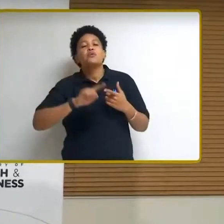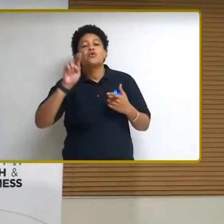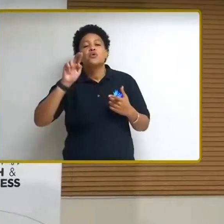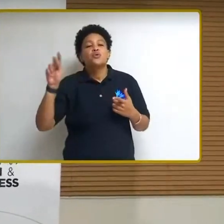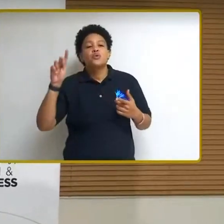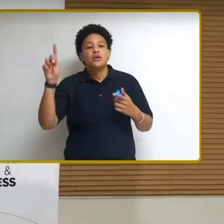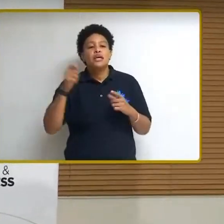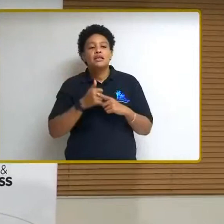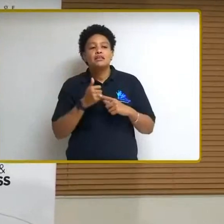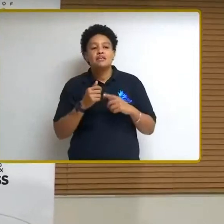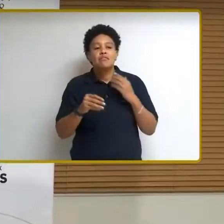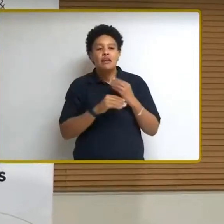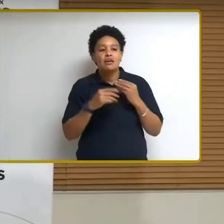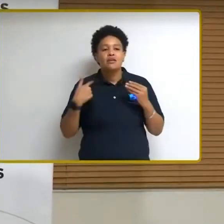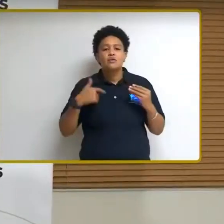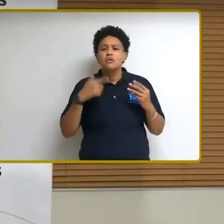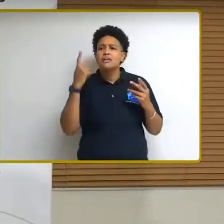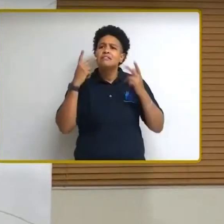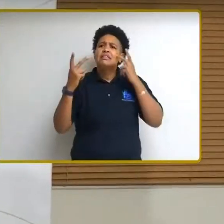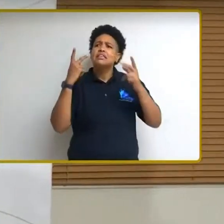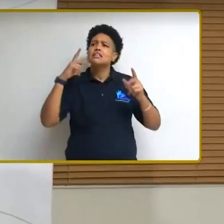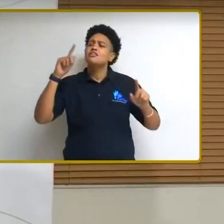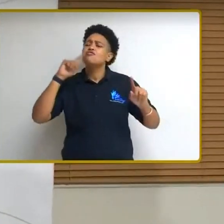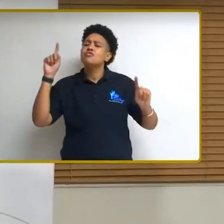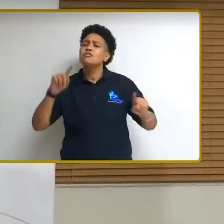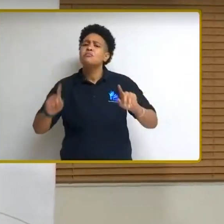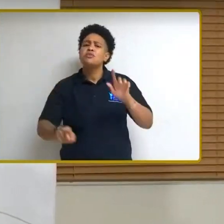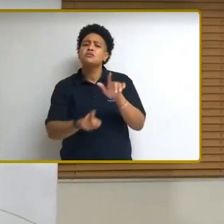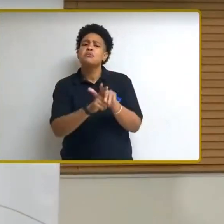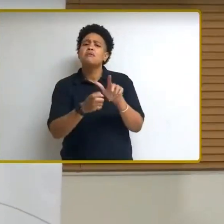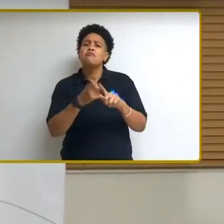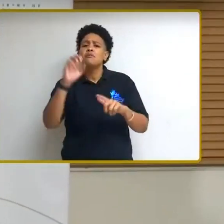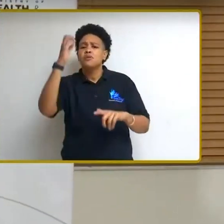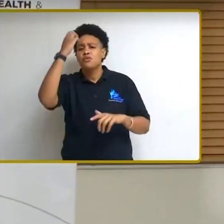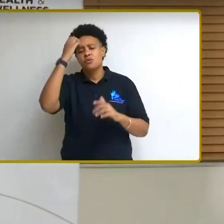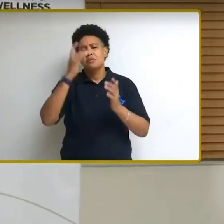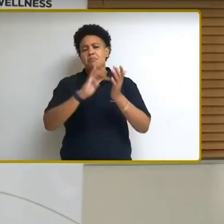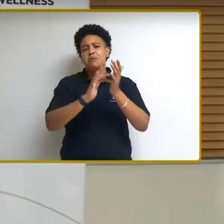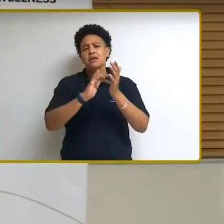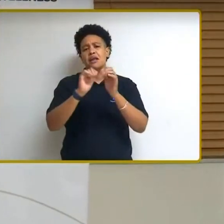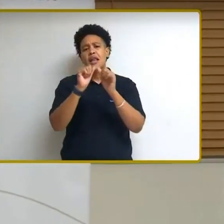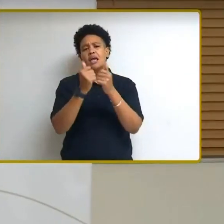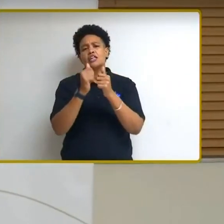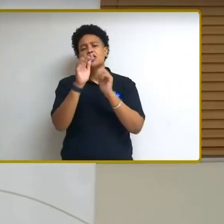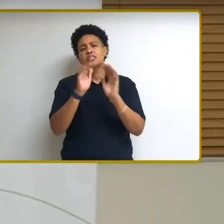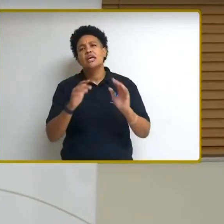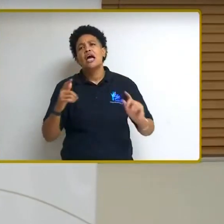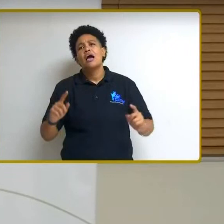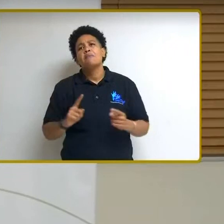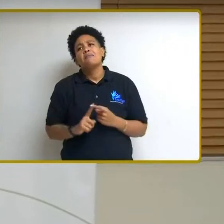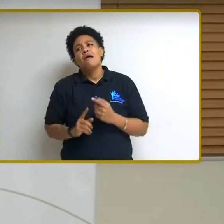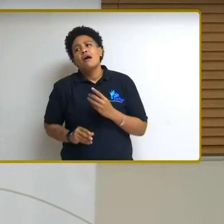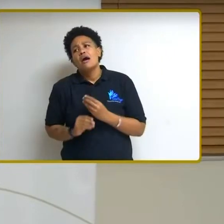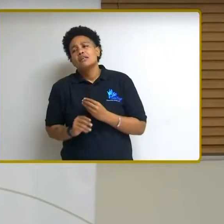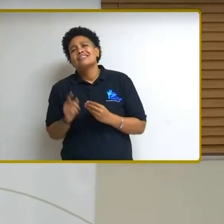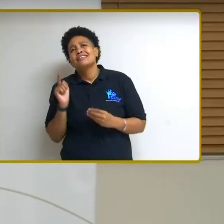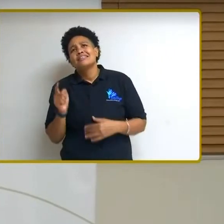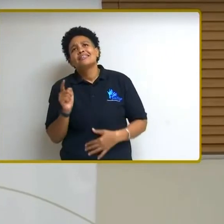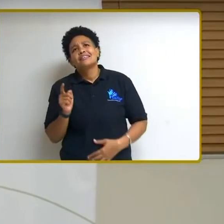UK, and we would have seen the reports coming out of the European Medical Agency, as well as